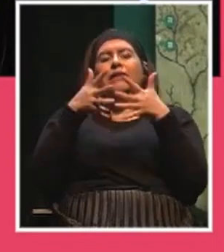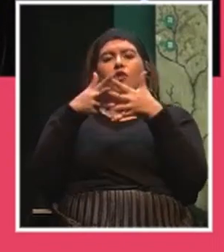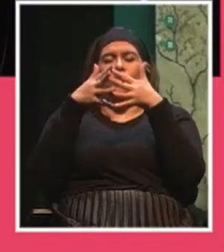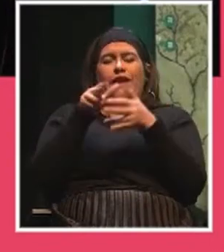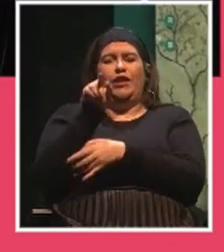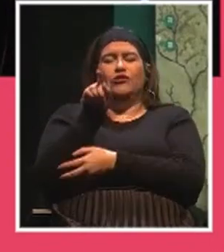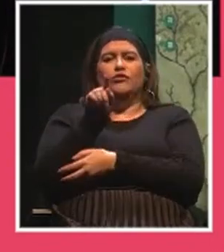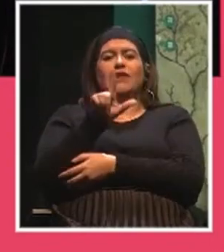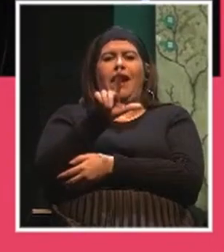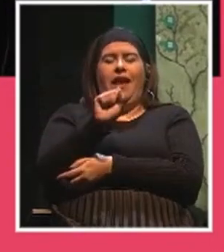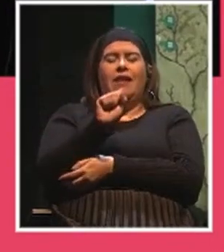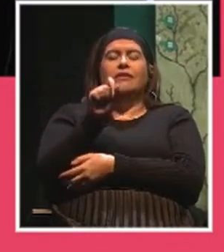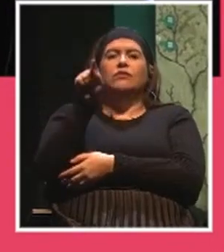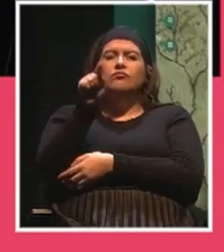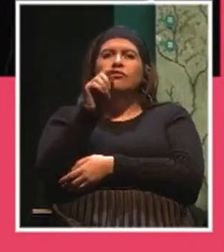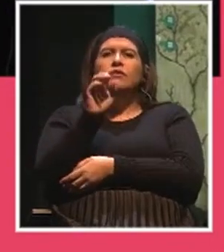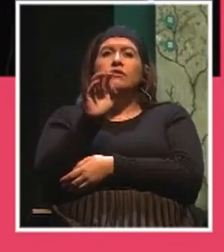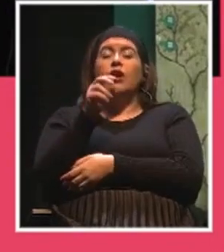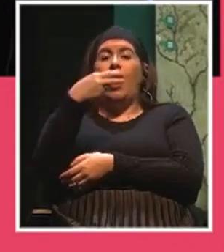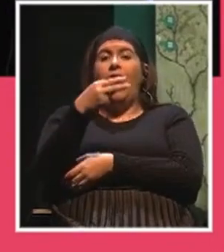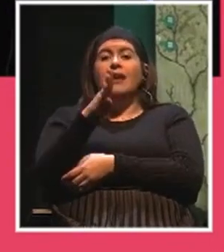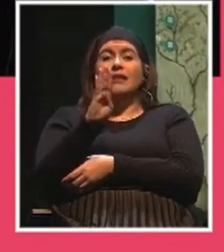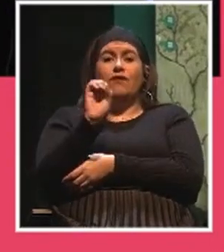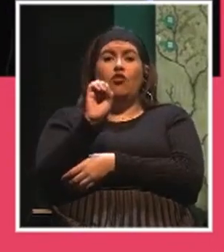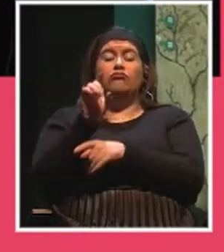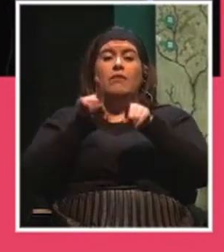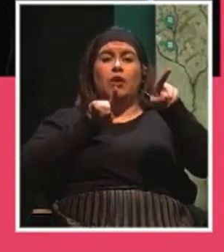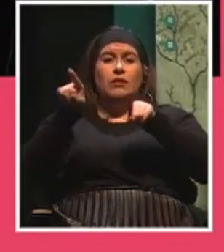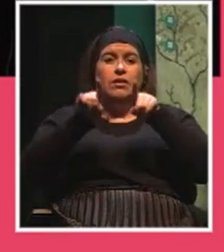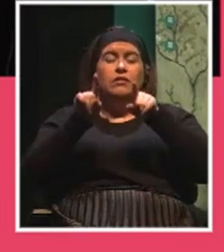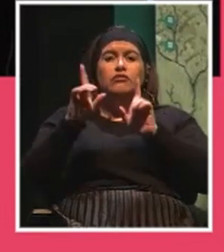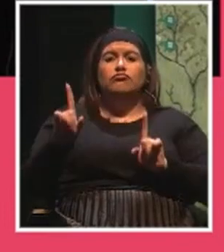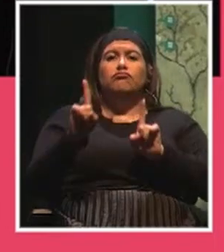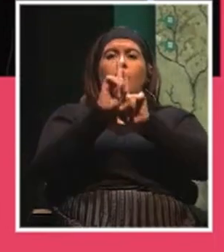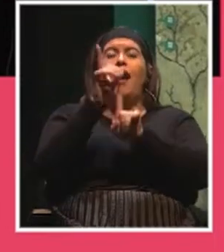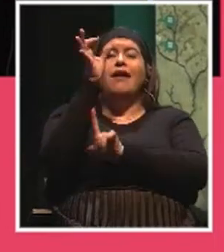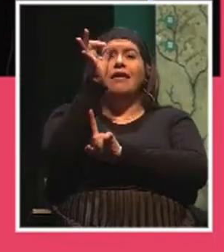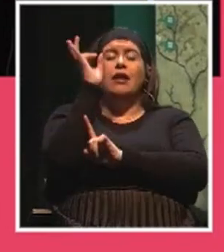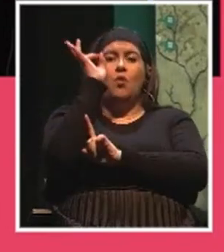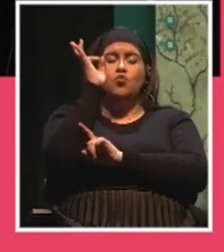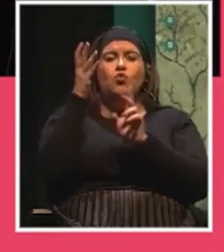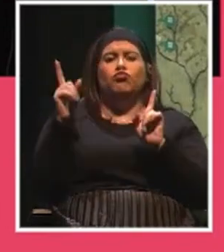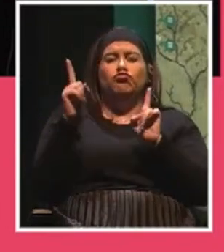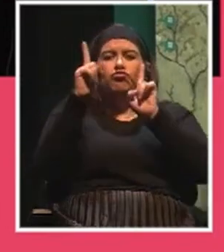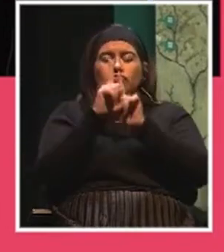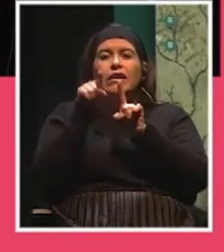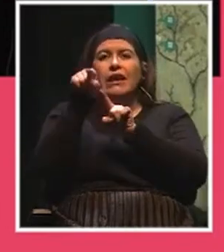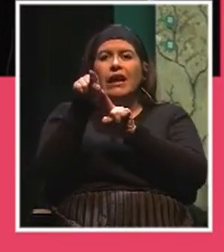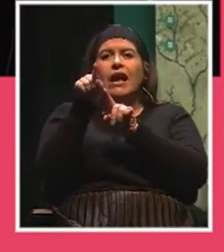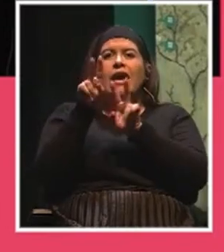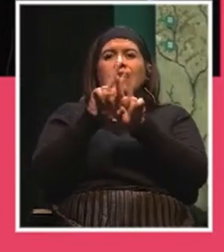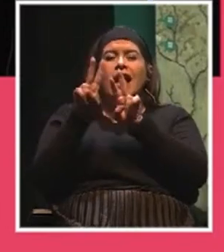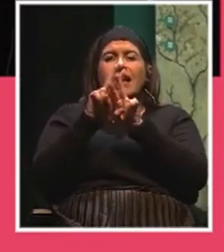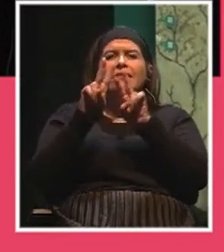I met with the title house and agency that does a lot of the title